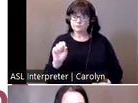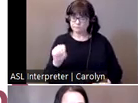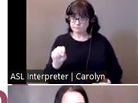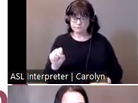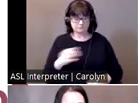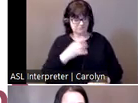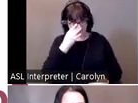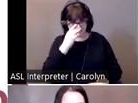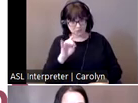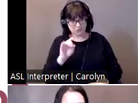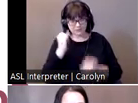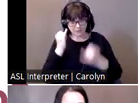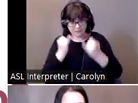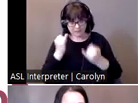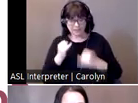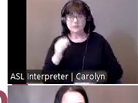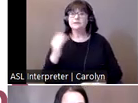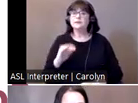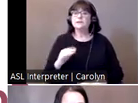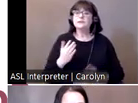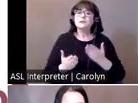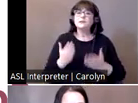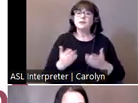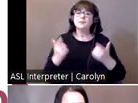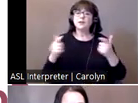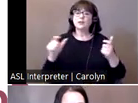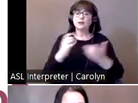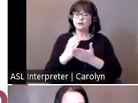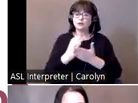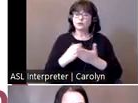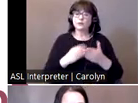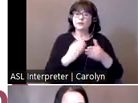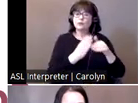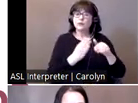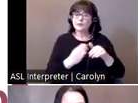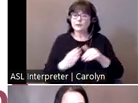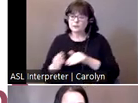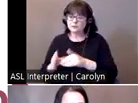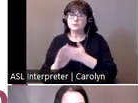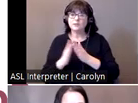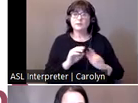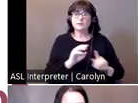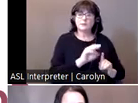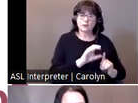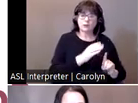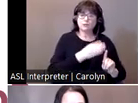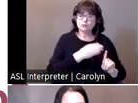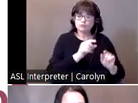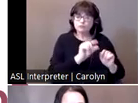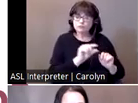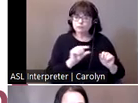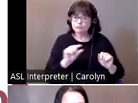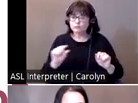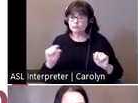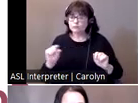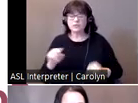Evan, maybe break some of our larger courses down into micro-credential length courses. Yeah, all good ideas. I'm just scrolling through